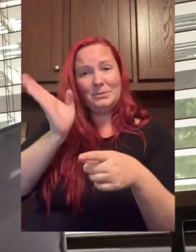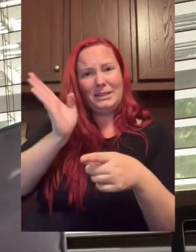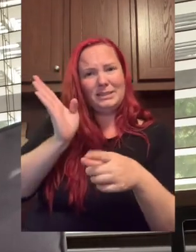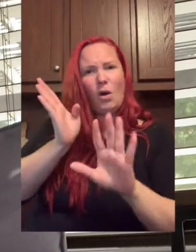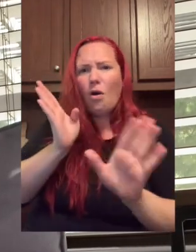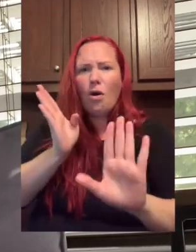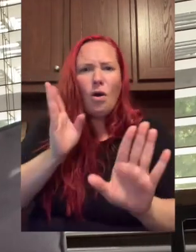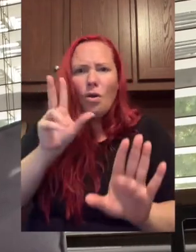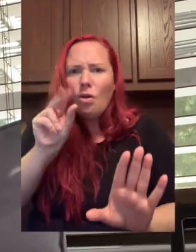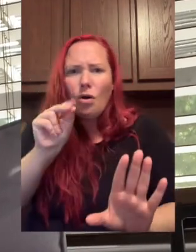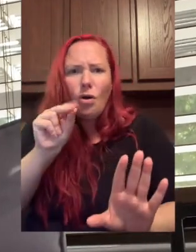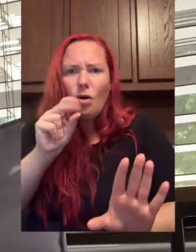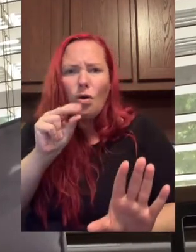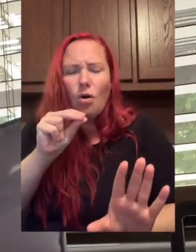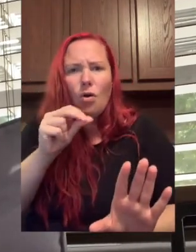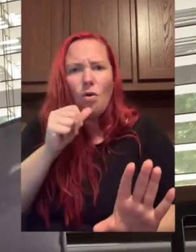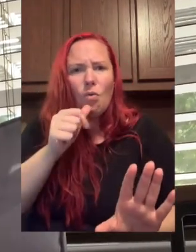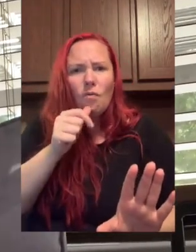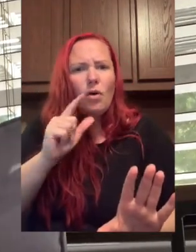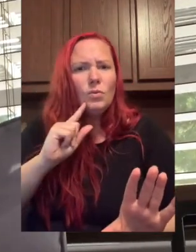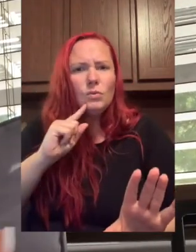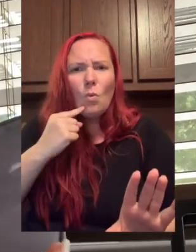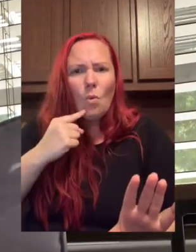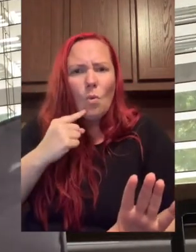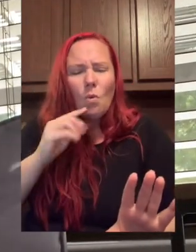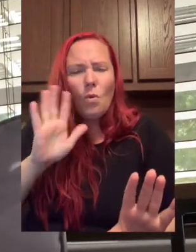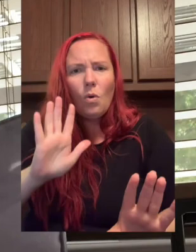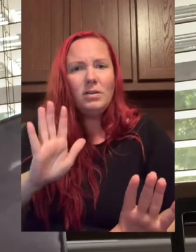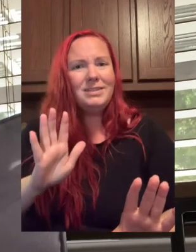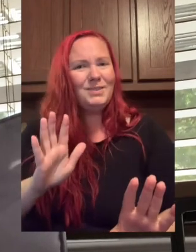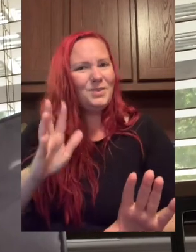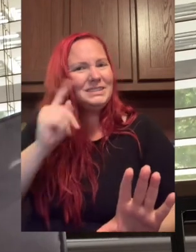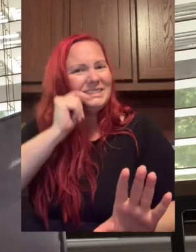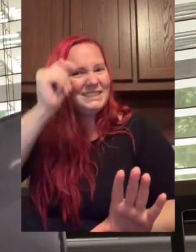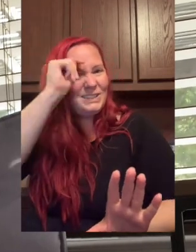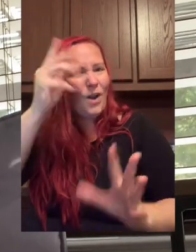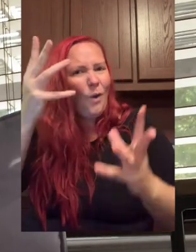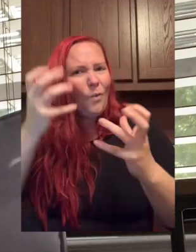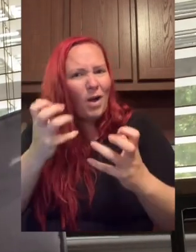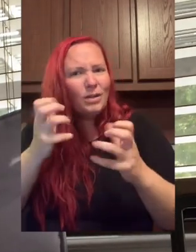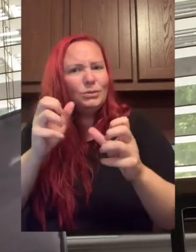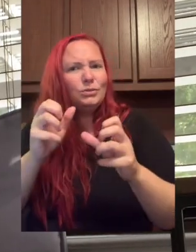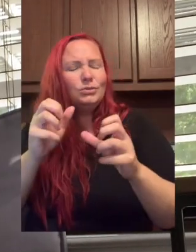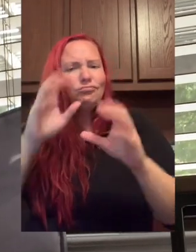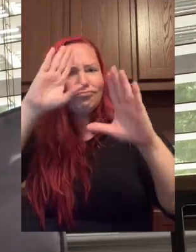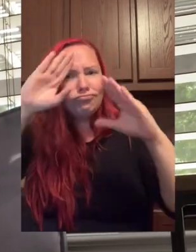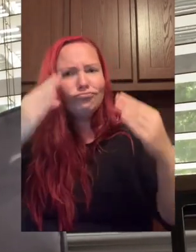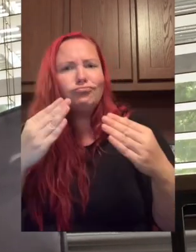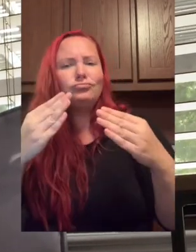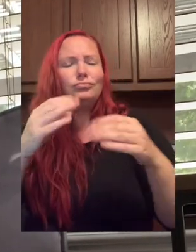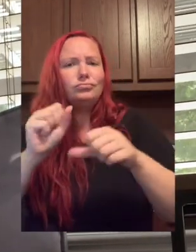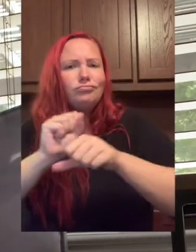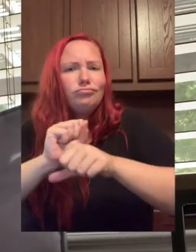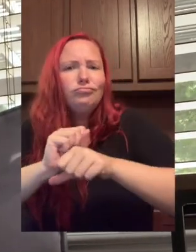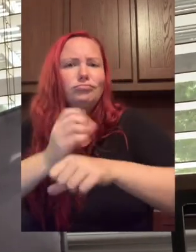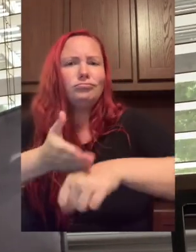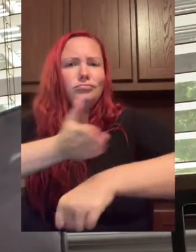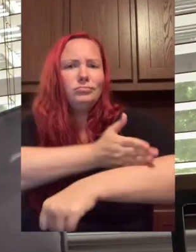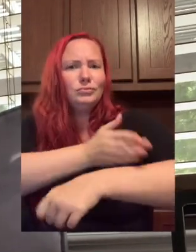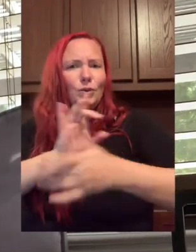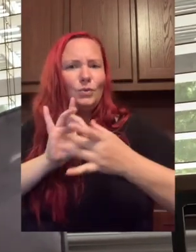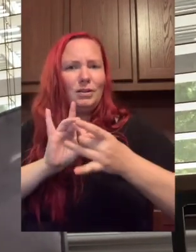educators, researchers, and therapists lets out this giant sigh. And the person speaking